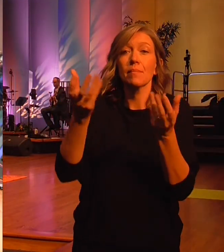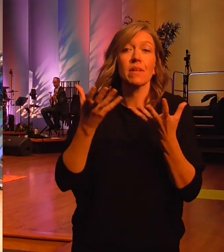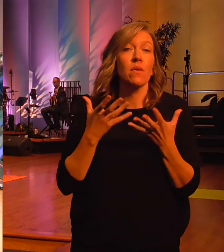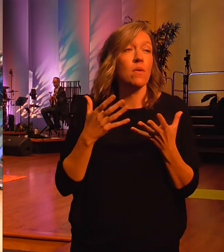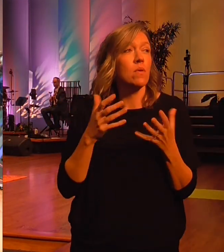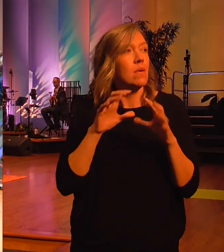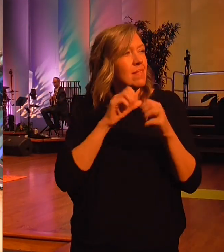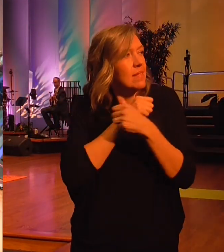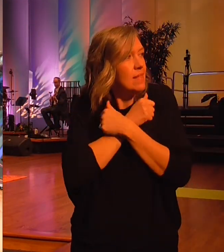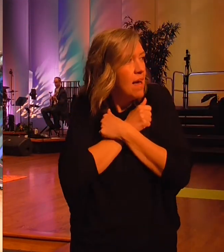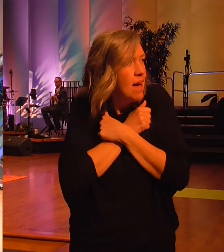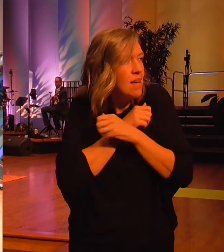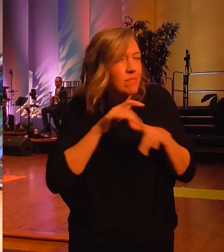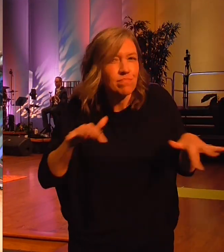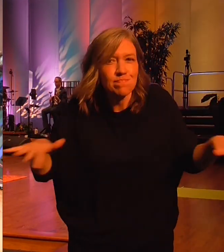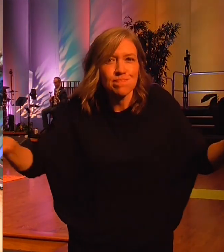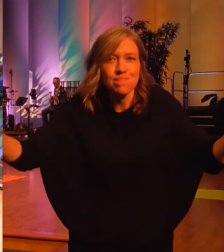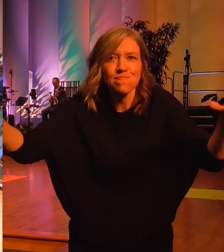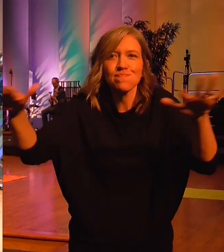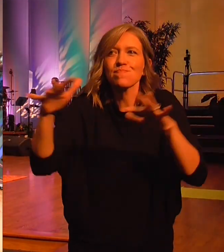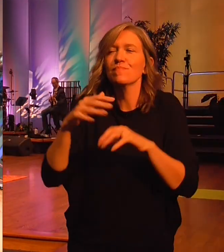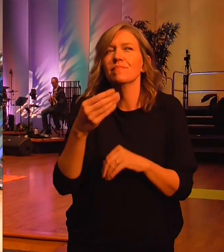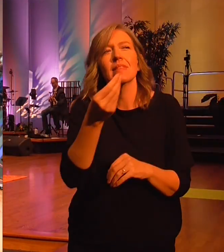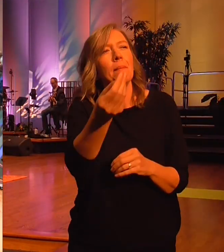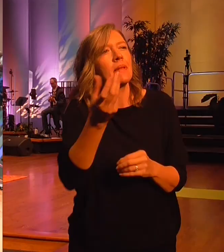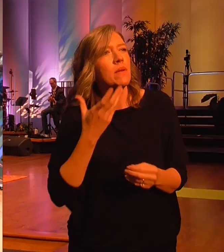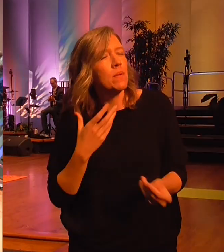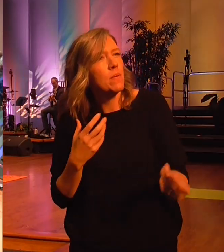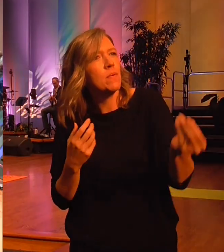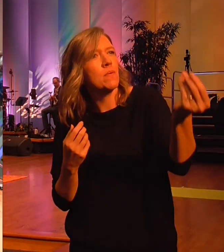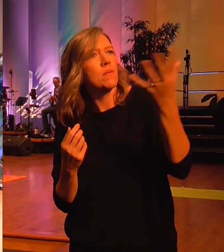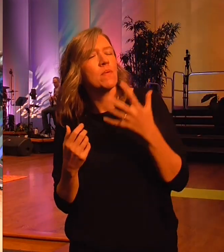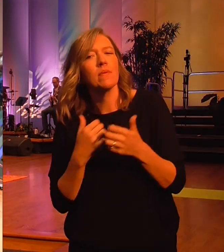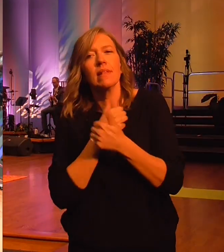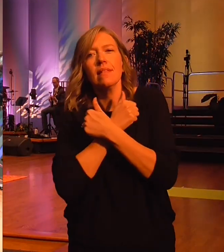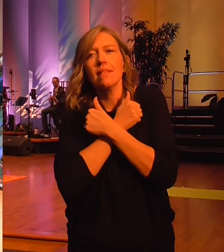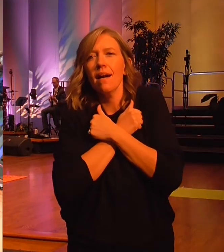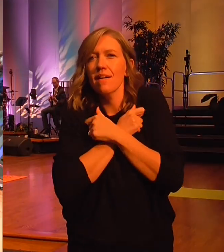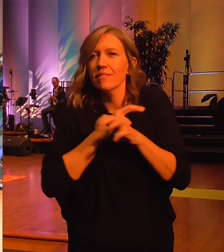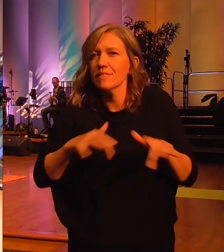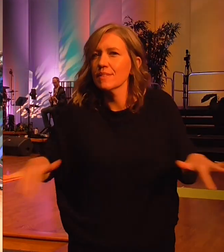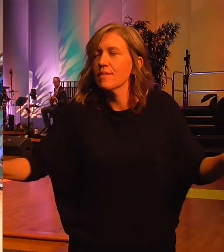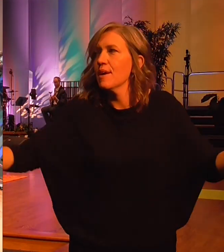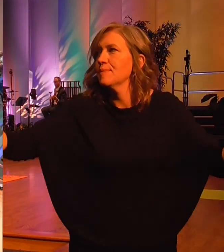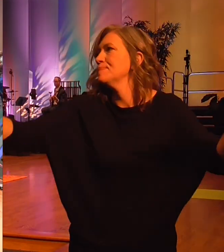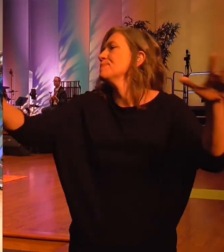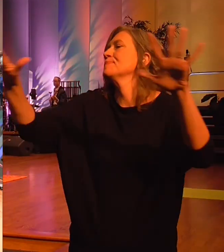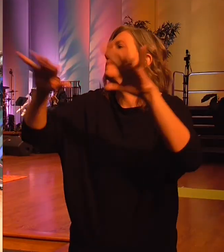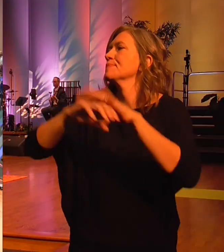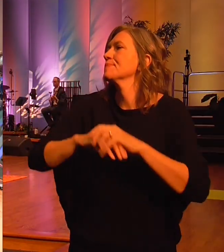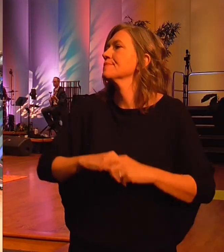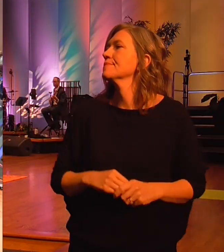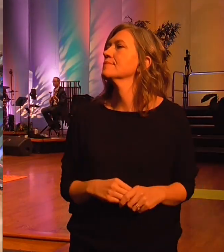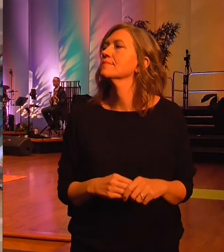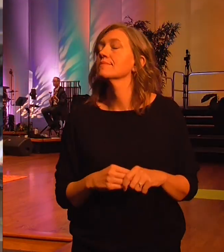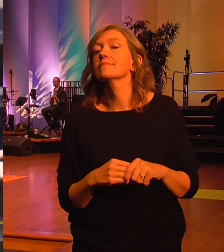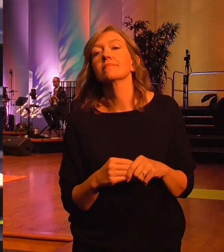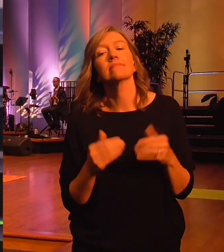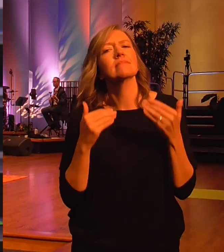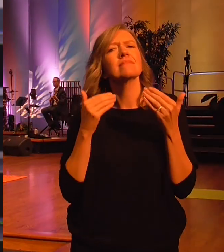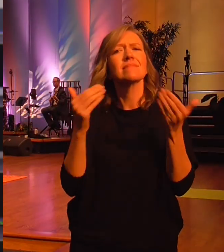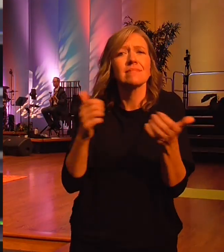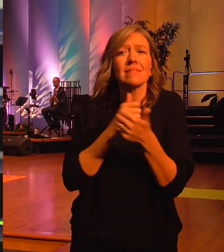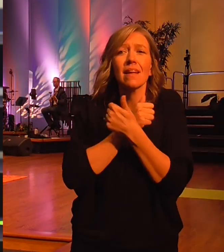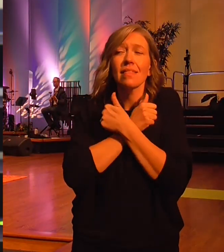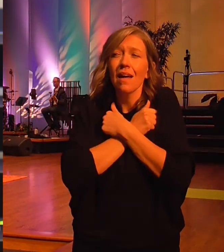know that love is all around. Let me know that love is all Here we go. Oh, let